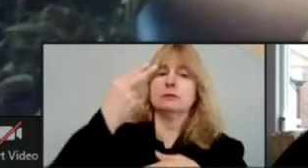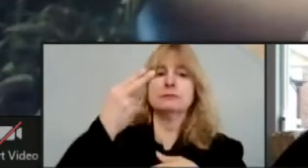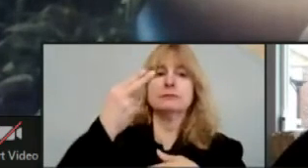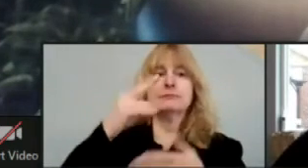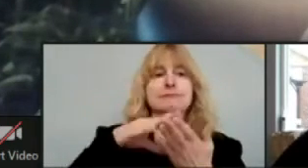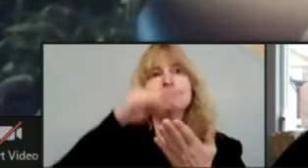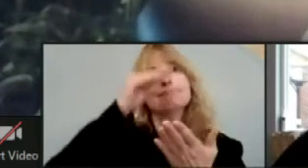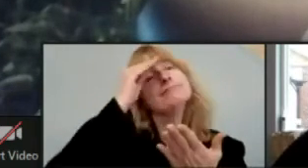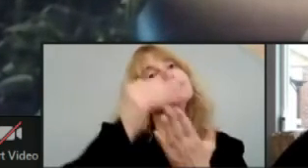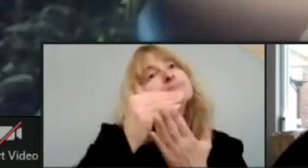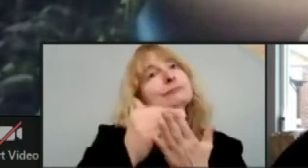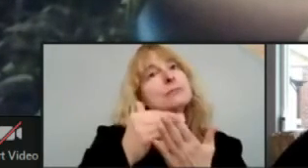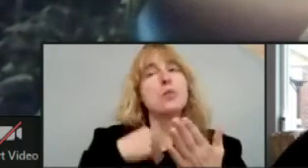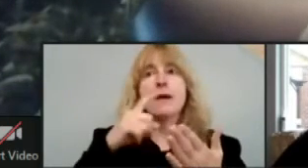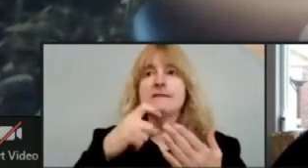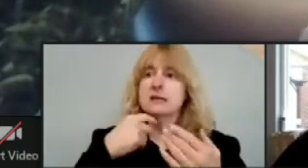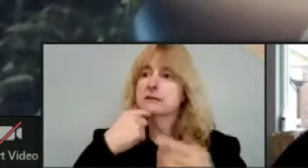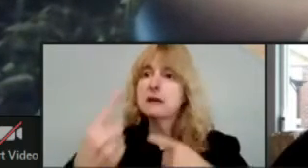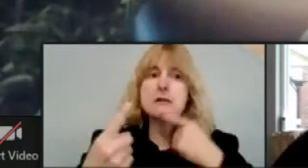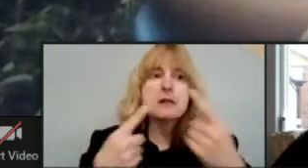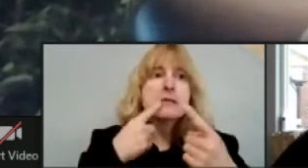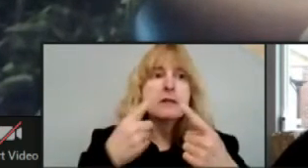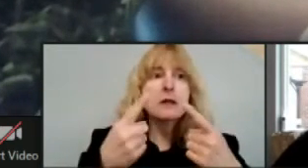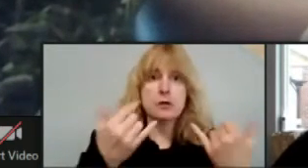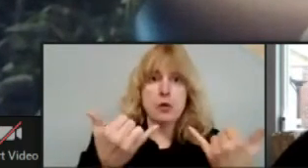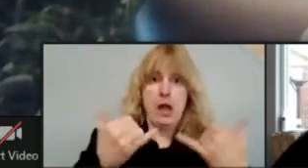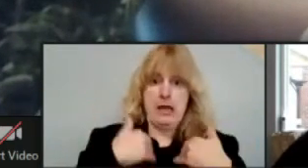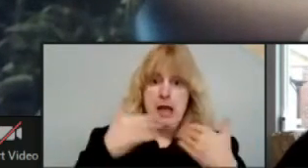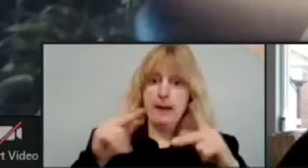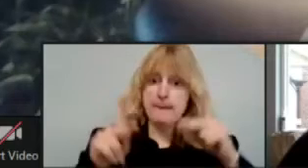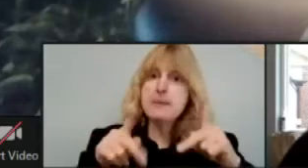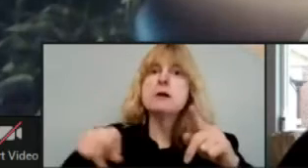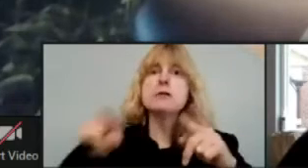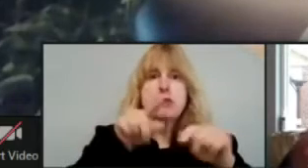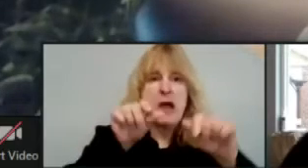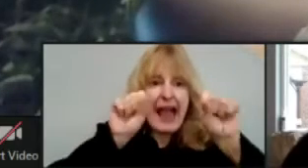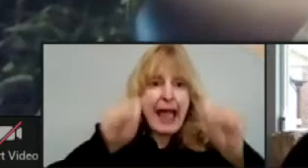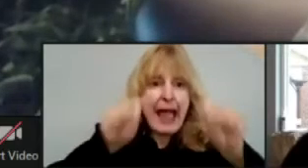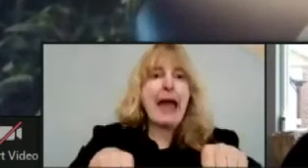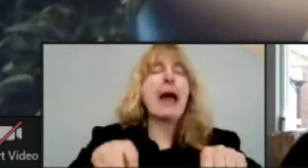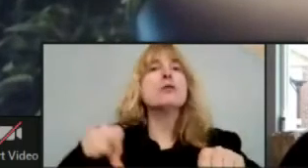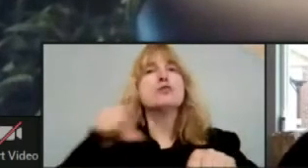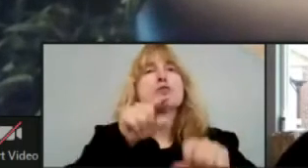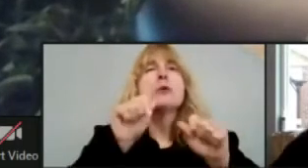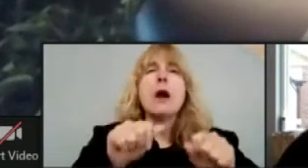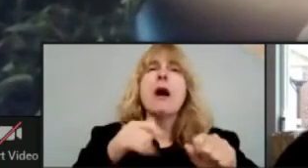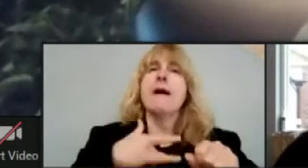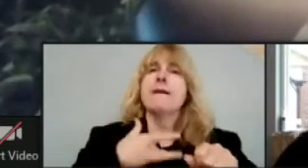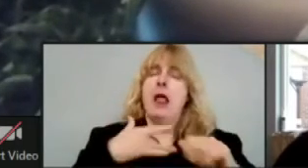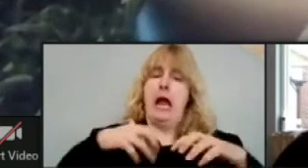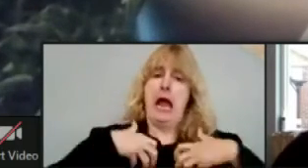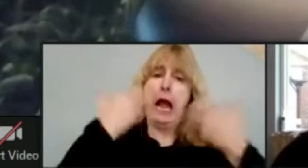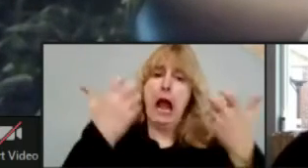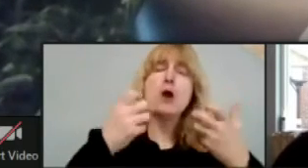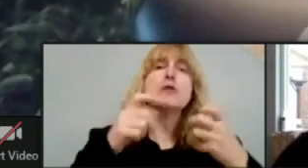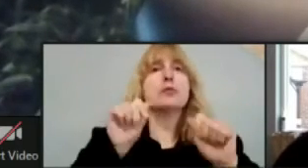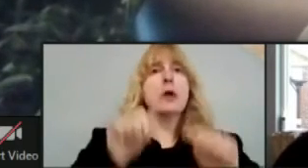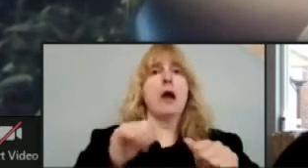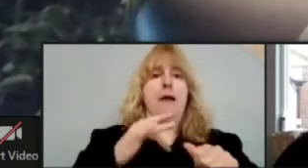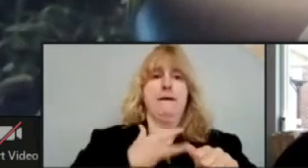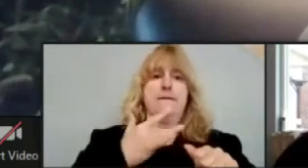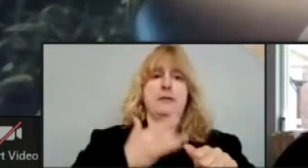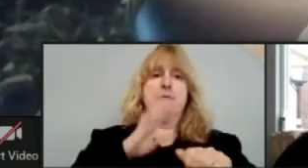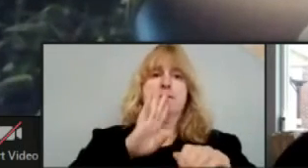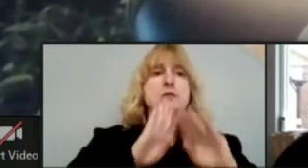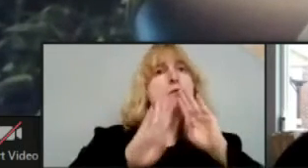today's young people that it can happen, that we can be angry, we can be frustrated, and we should be, and those are